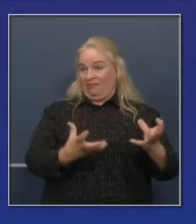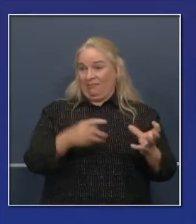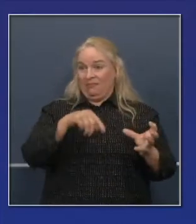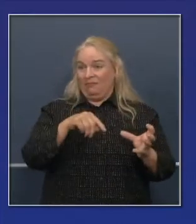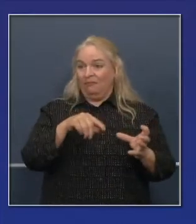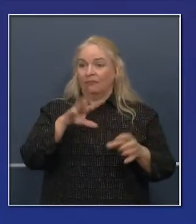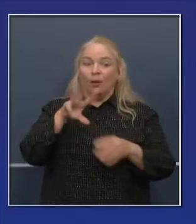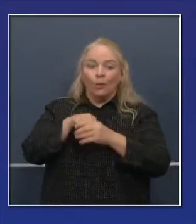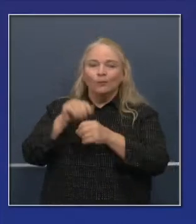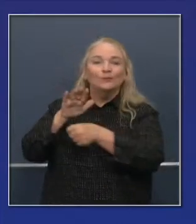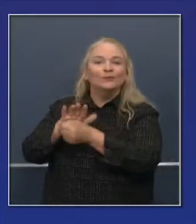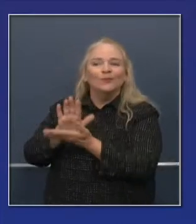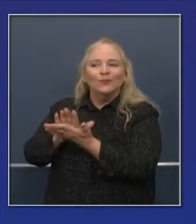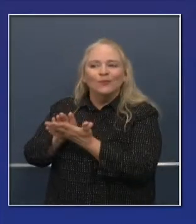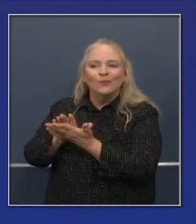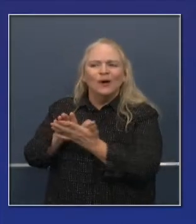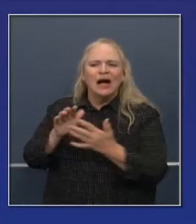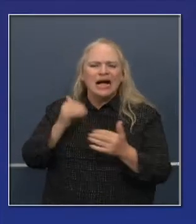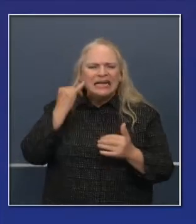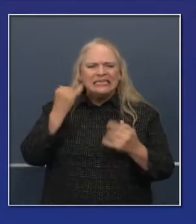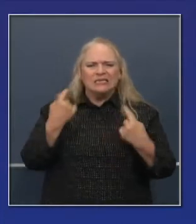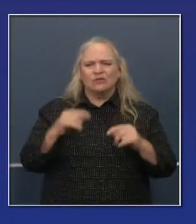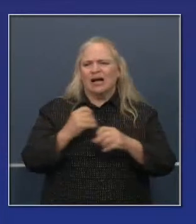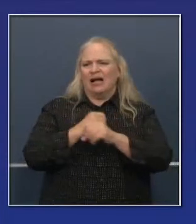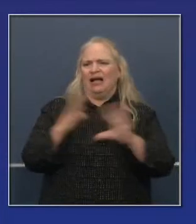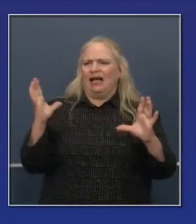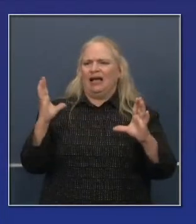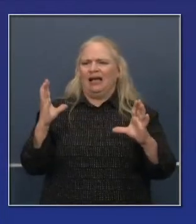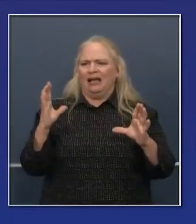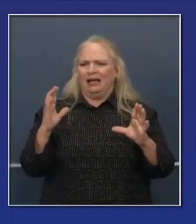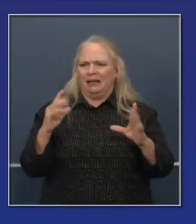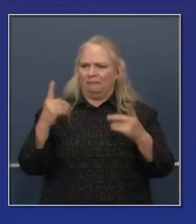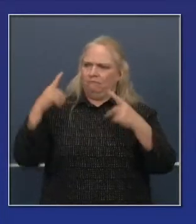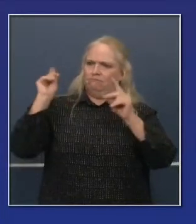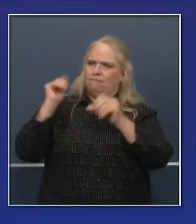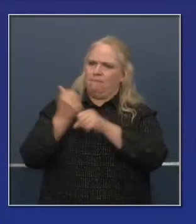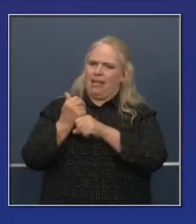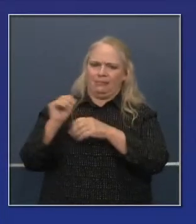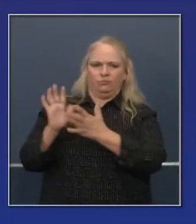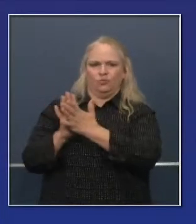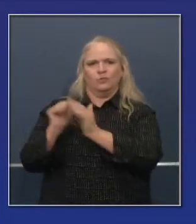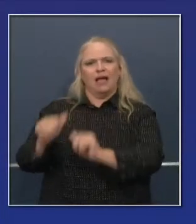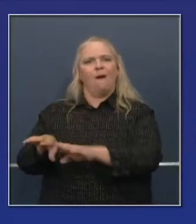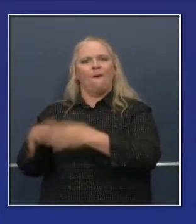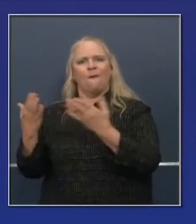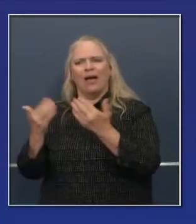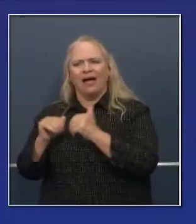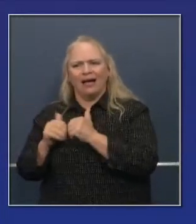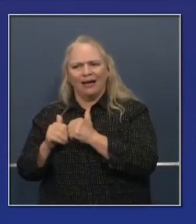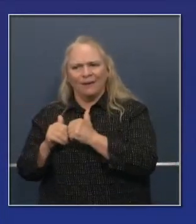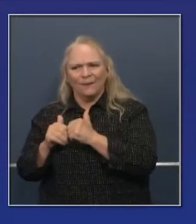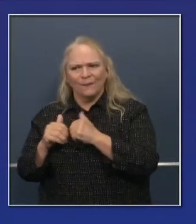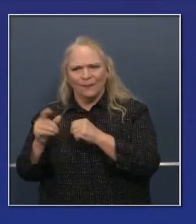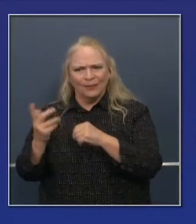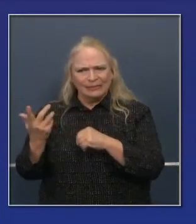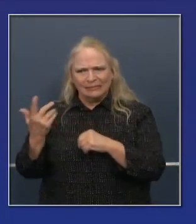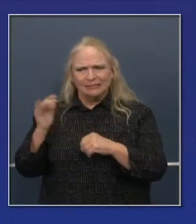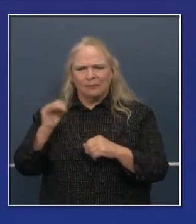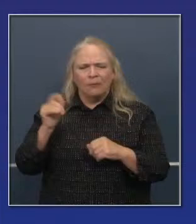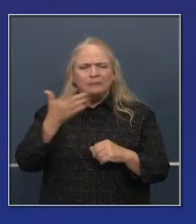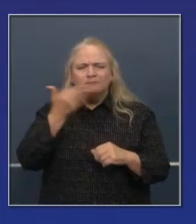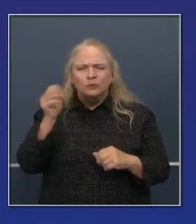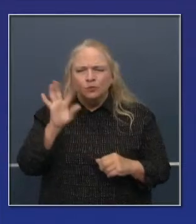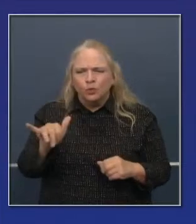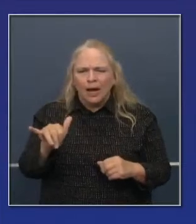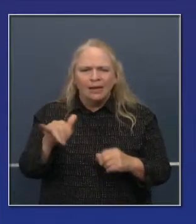includes strategies for employers, strategies for effectively targeting in a much smarter, more efficient and effective way